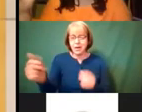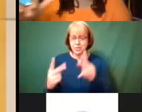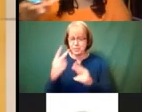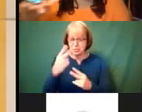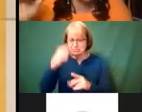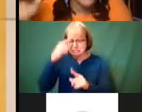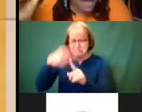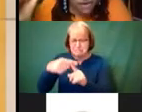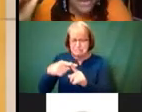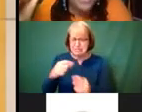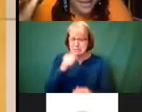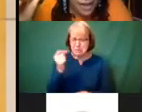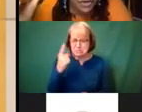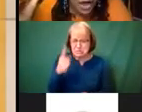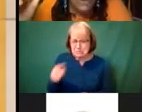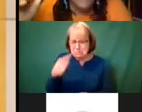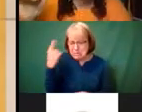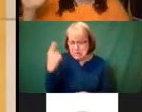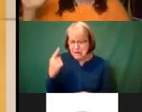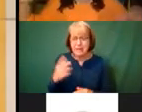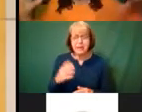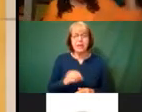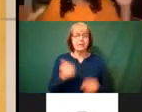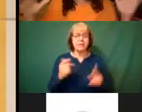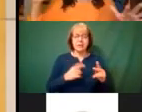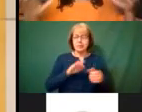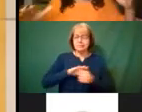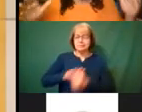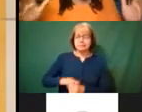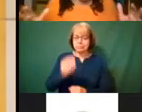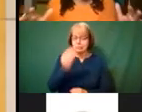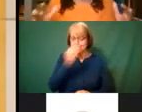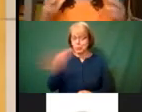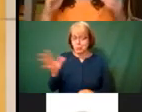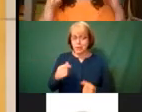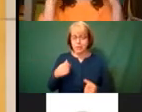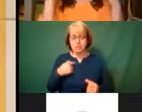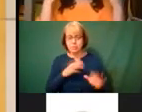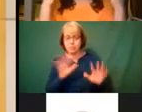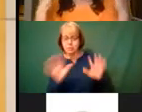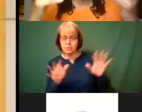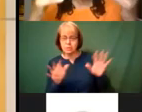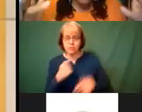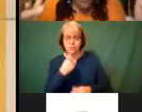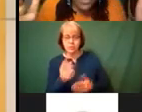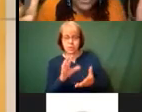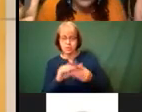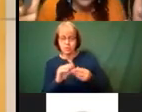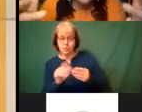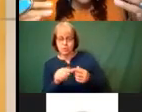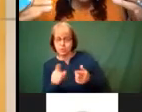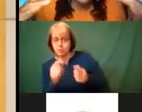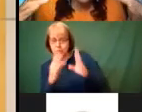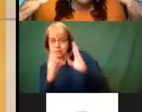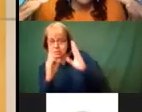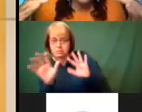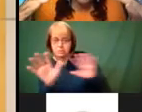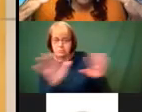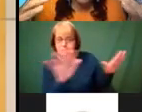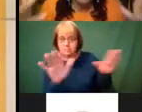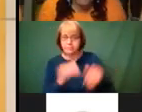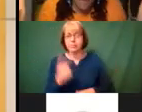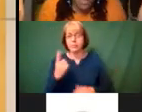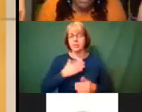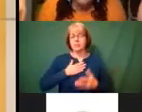case scenario, doesn't care to see you, right? So you're always ducking and weaving around that and telling your stories. One of the stories that I tell is